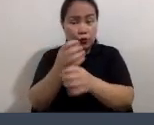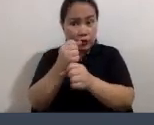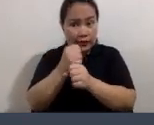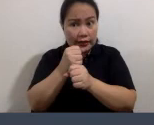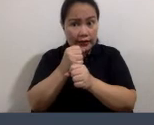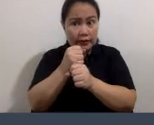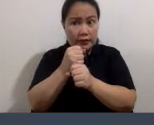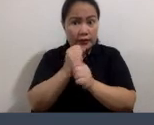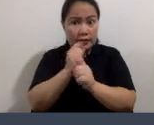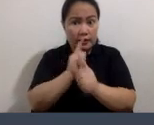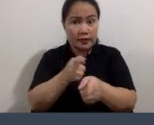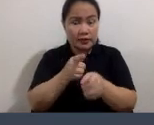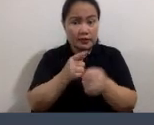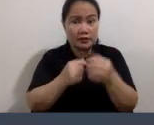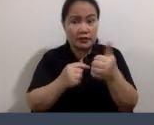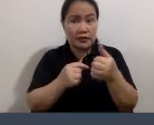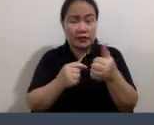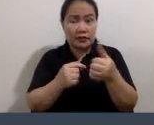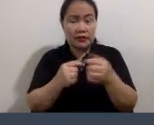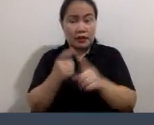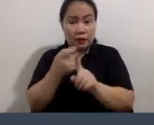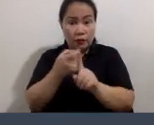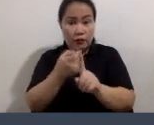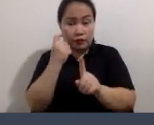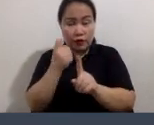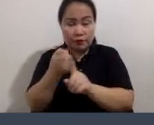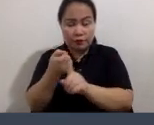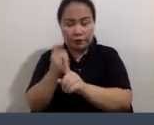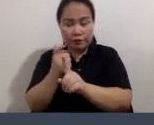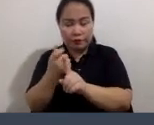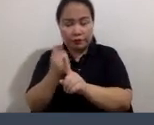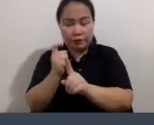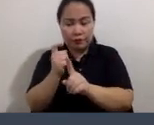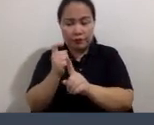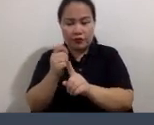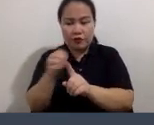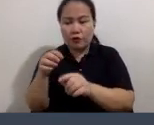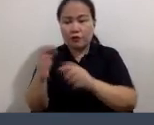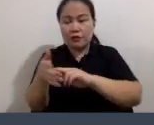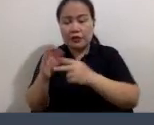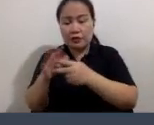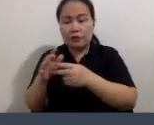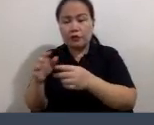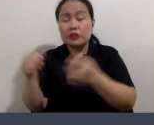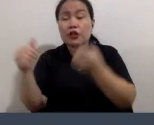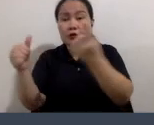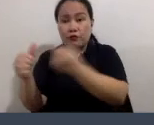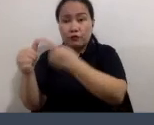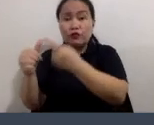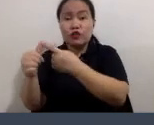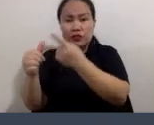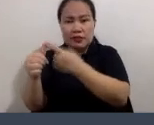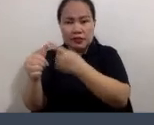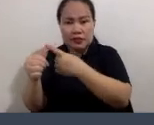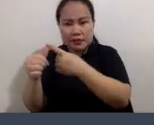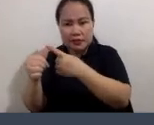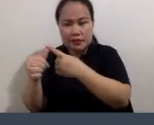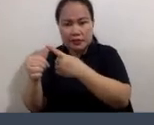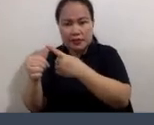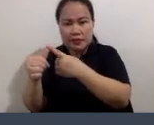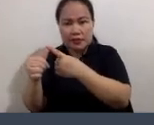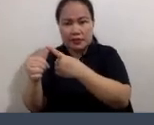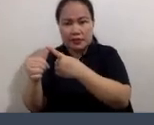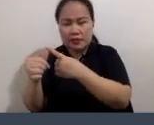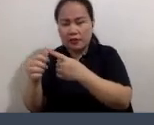word from, ibig sabihin, yan ang clue natin na you have to write negative 15 dun sa unahan. Siya